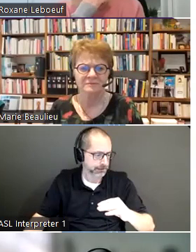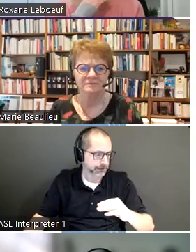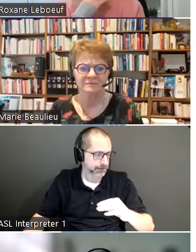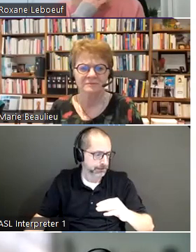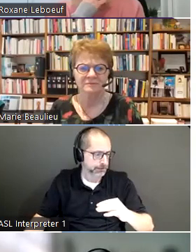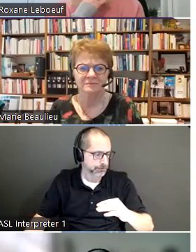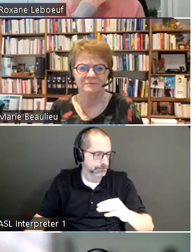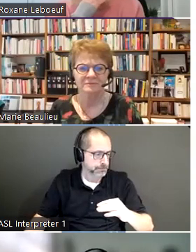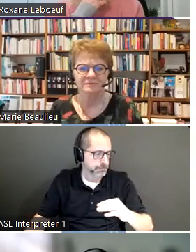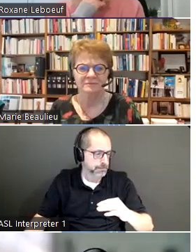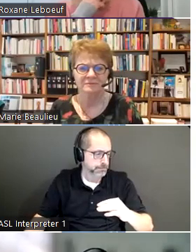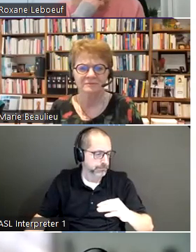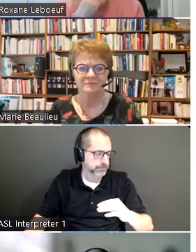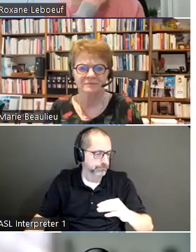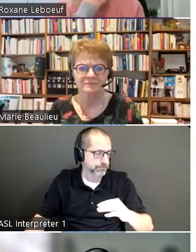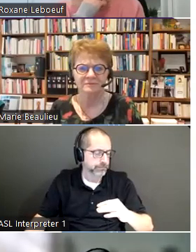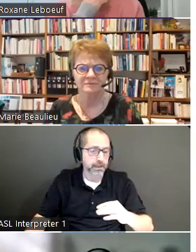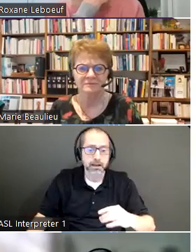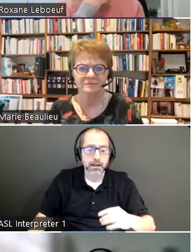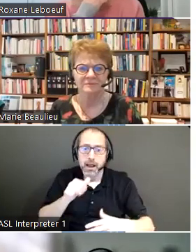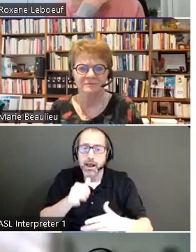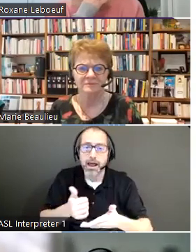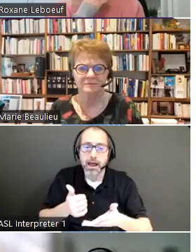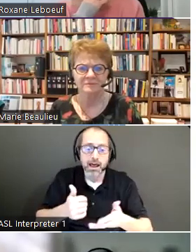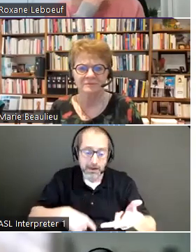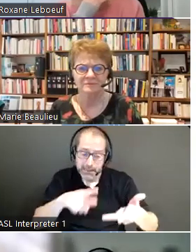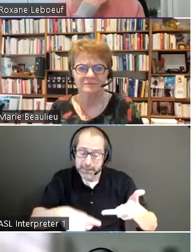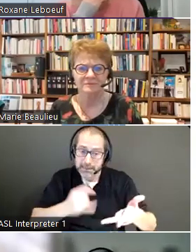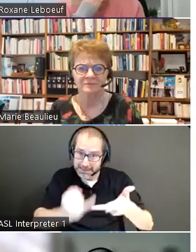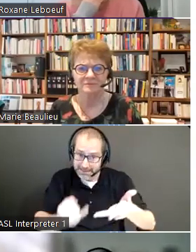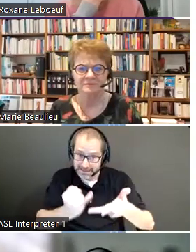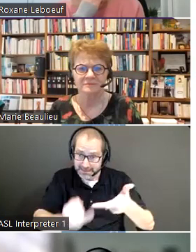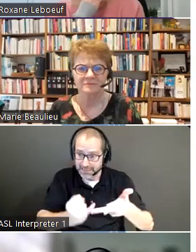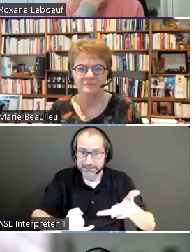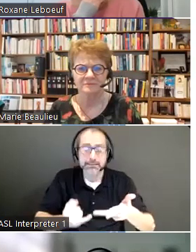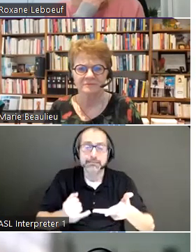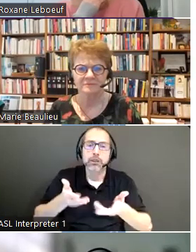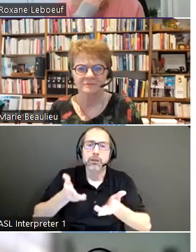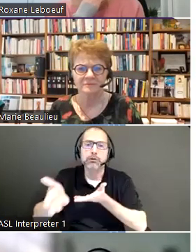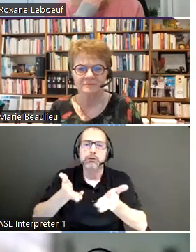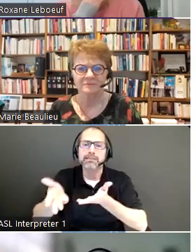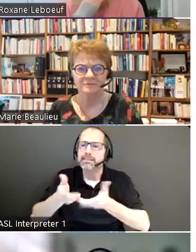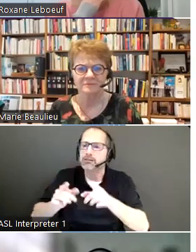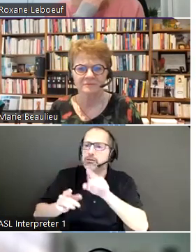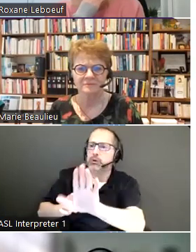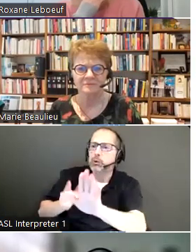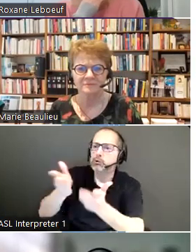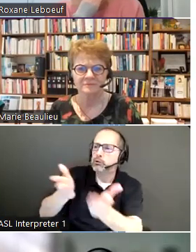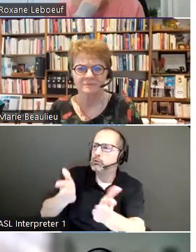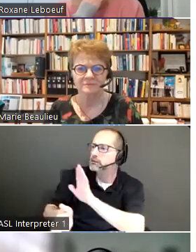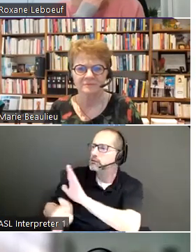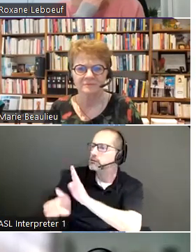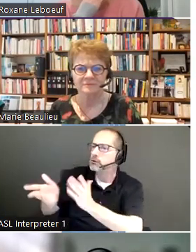abuse. And lastly, coordination of services. We really work closely with our community partners at a